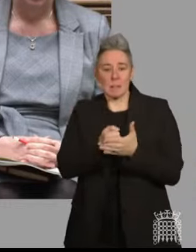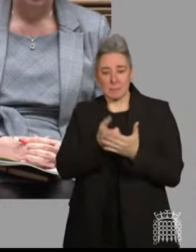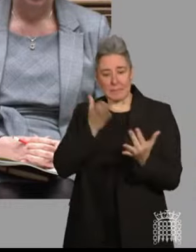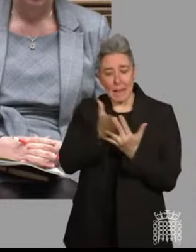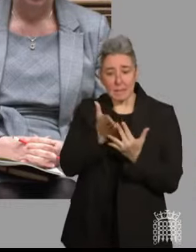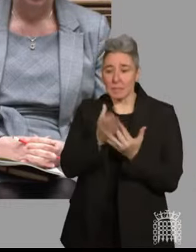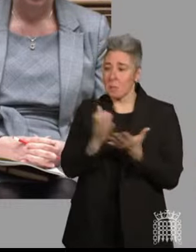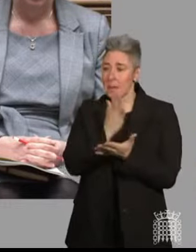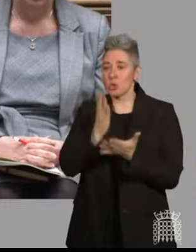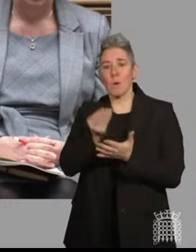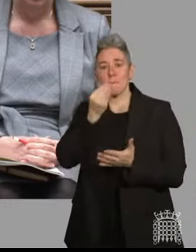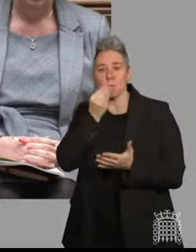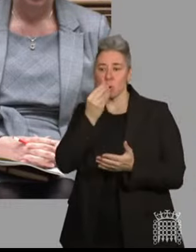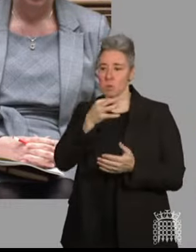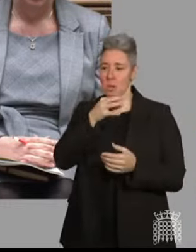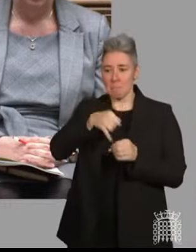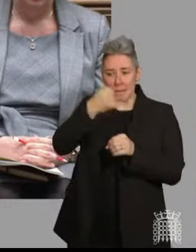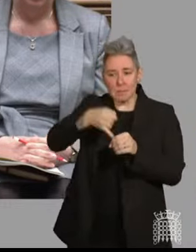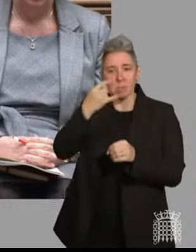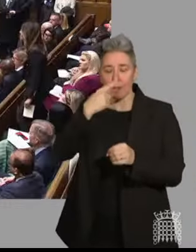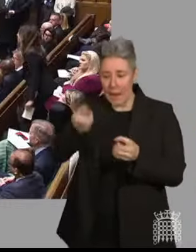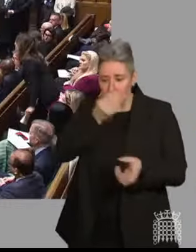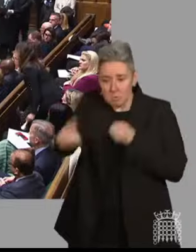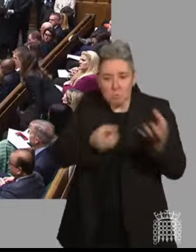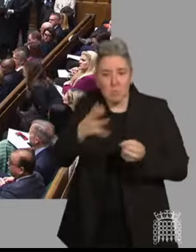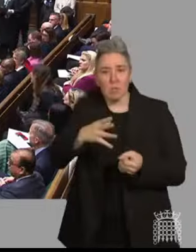to stop attacking healthcare facilities?